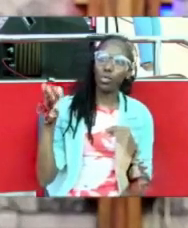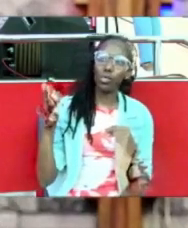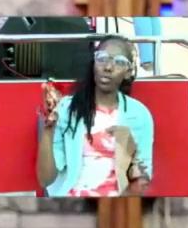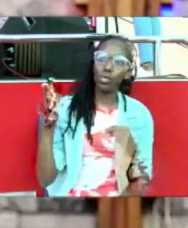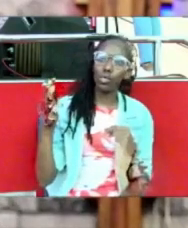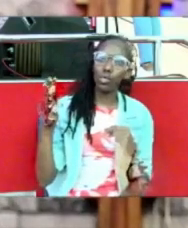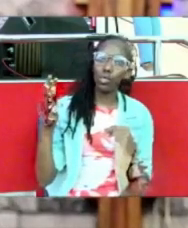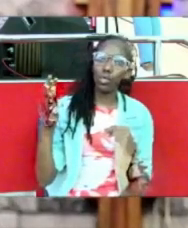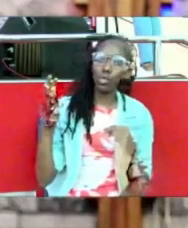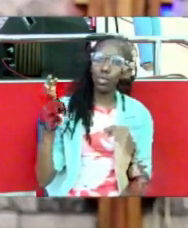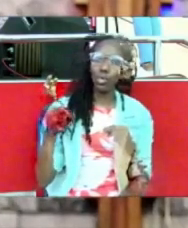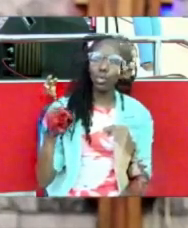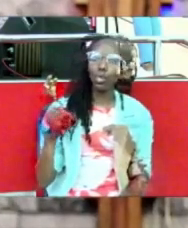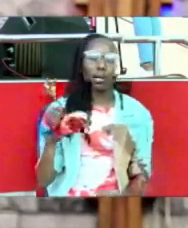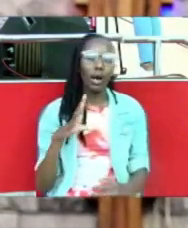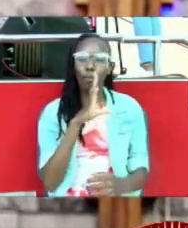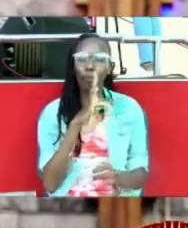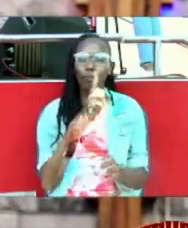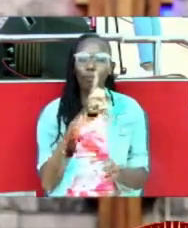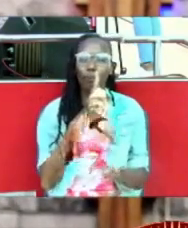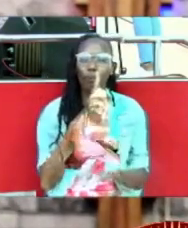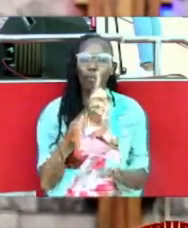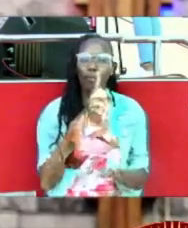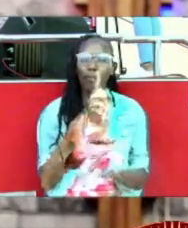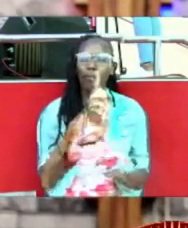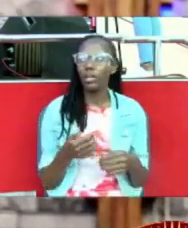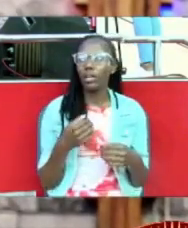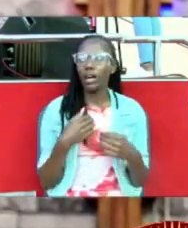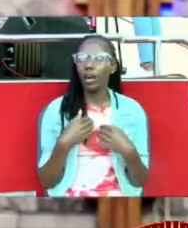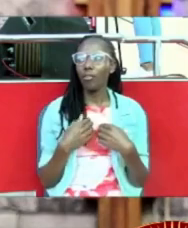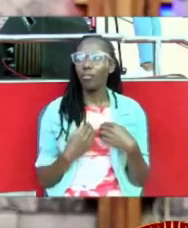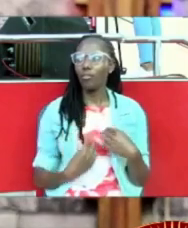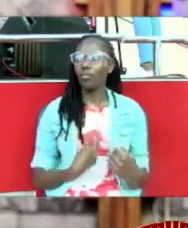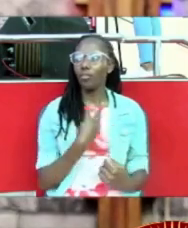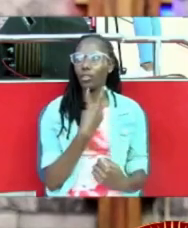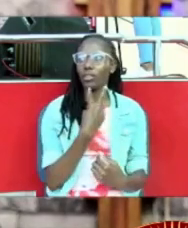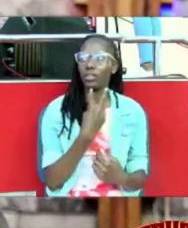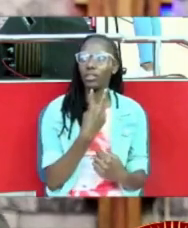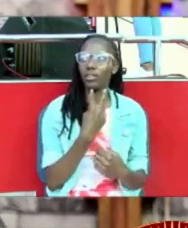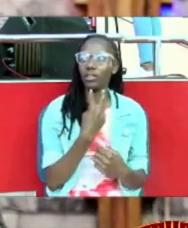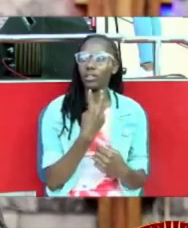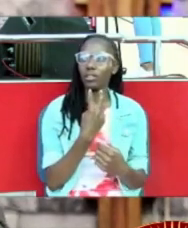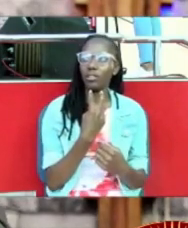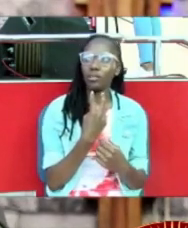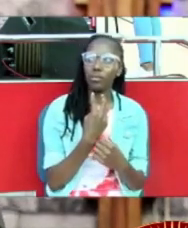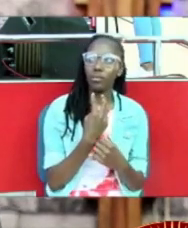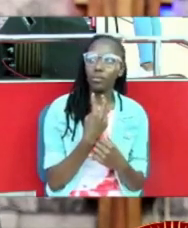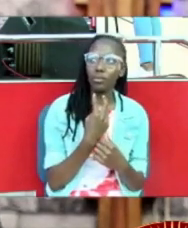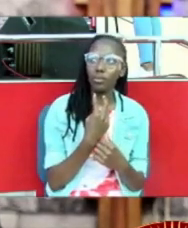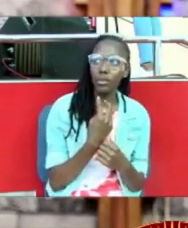She's hosting our family members, the house of my father.